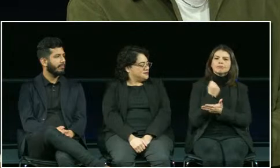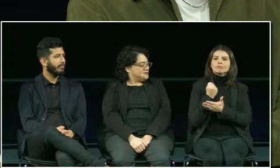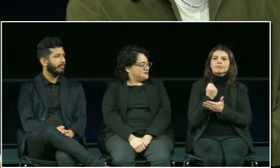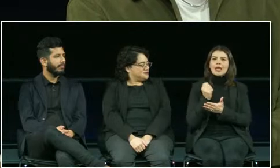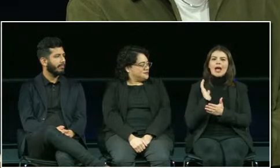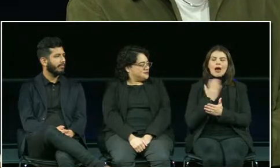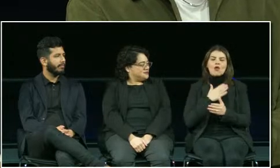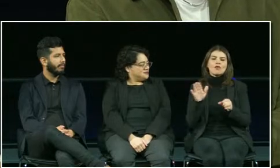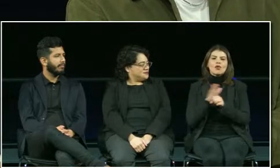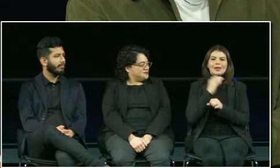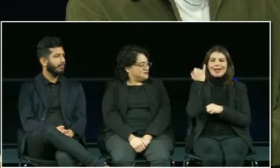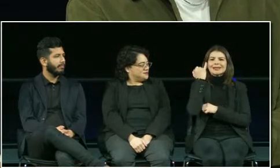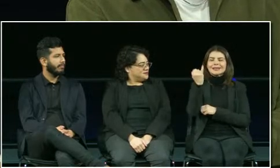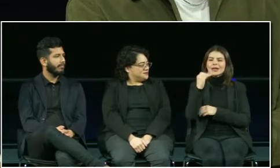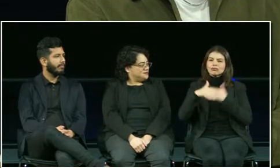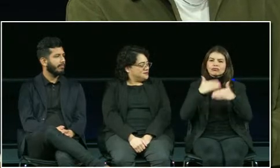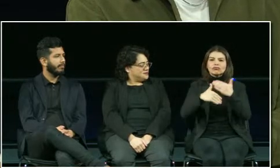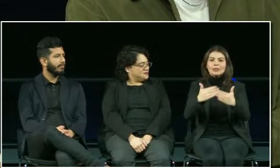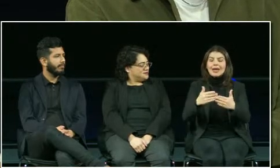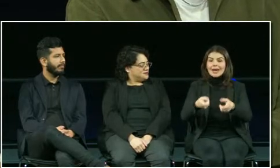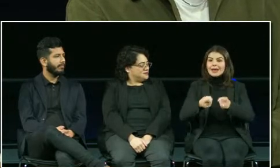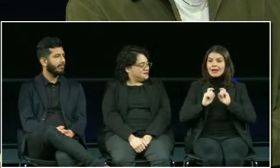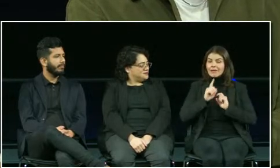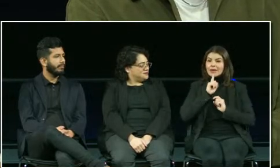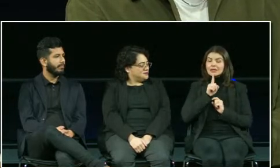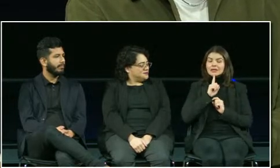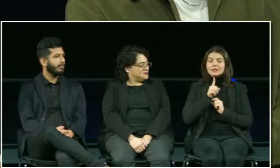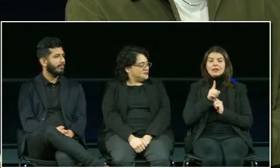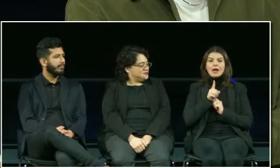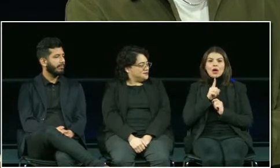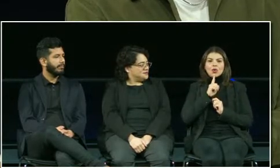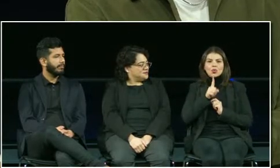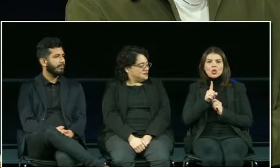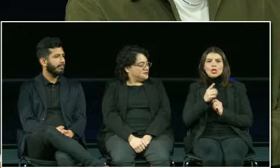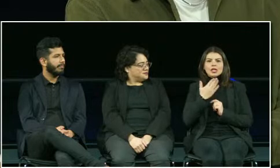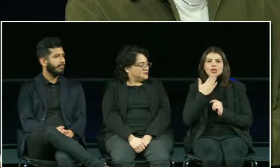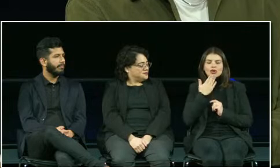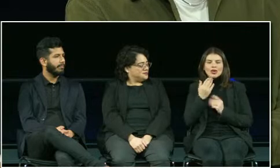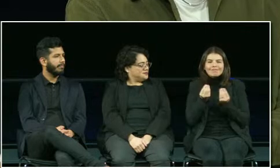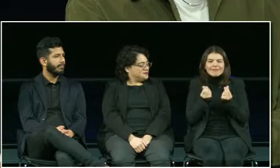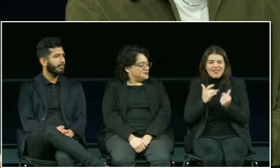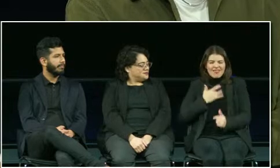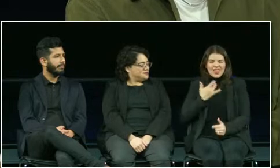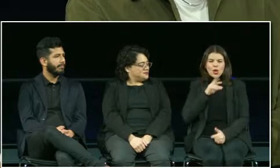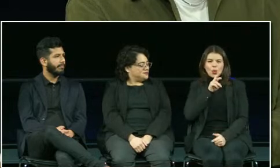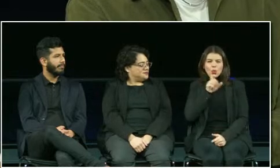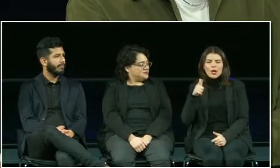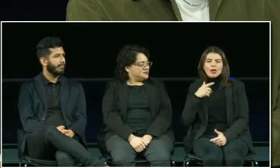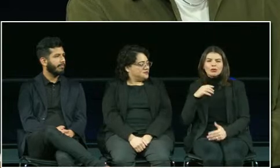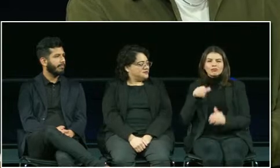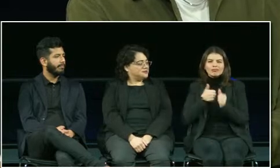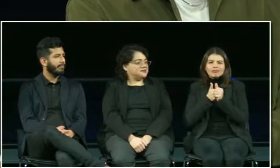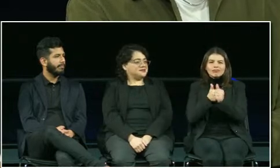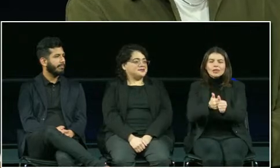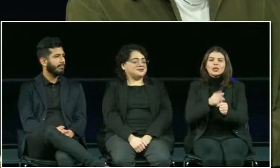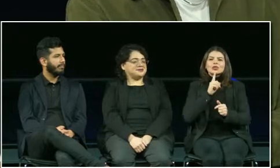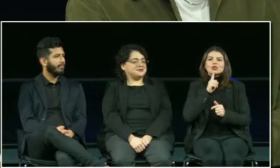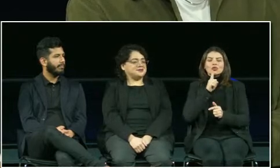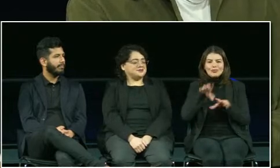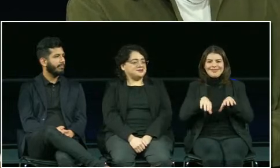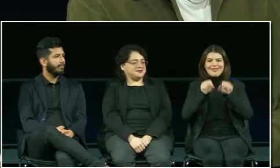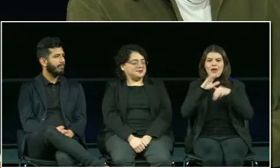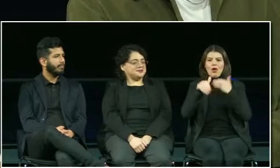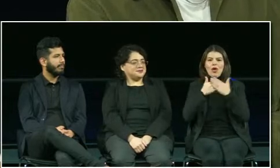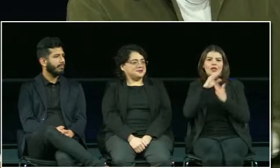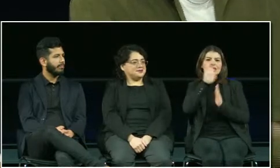whole idea and it sort of gave us a very real and kind of tangible driving force, as you say, to kind of take these